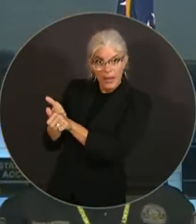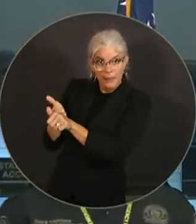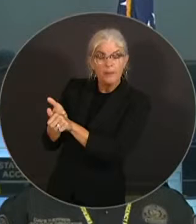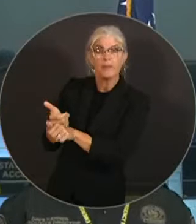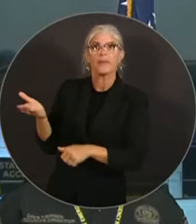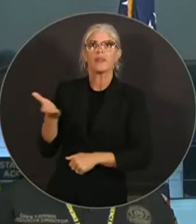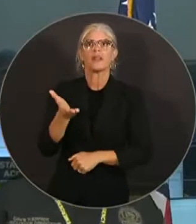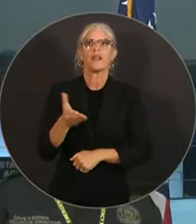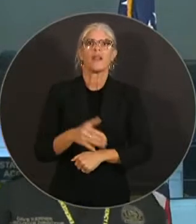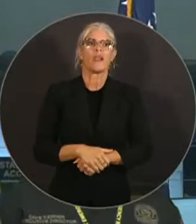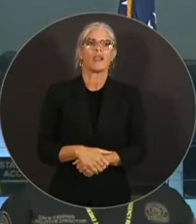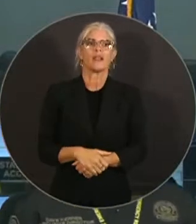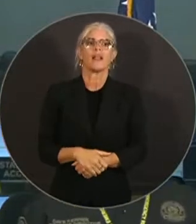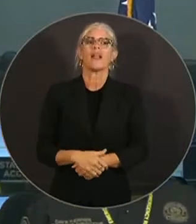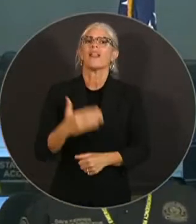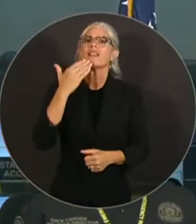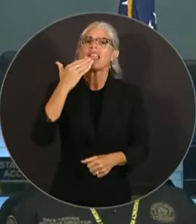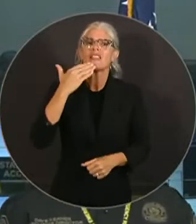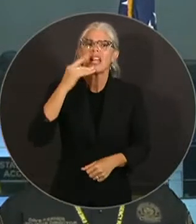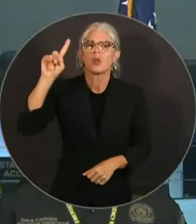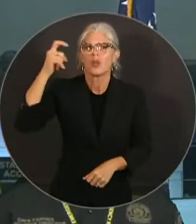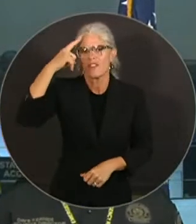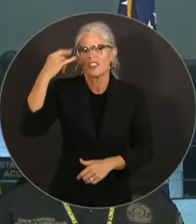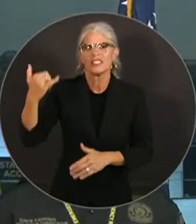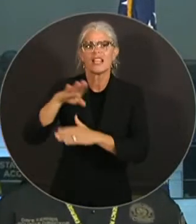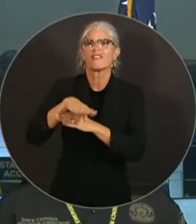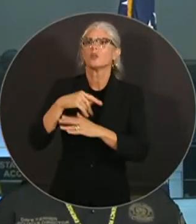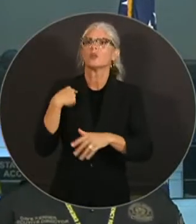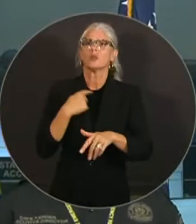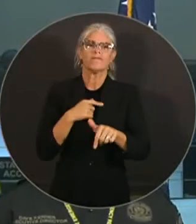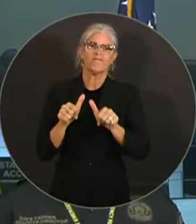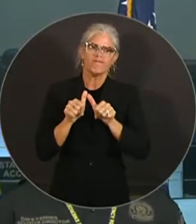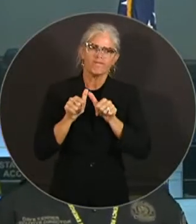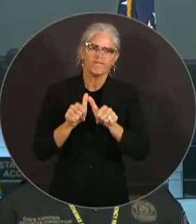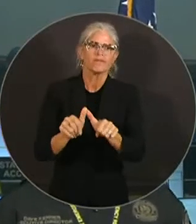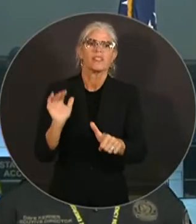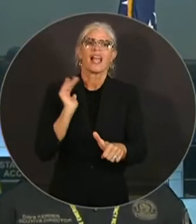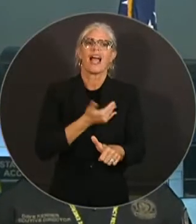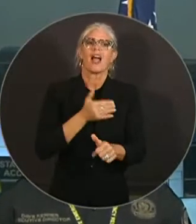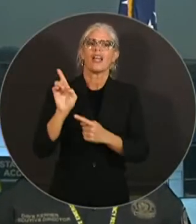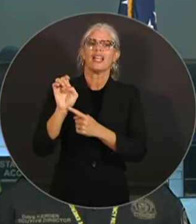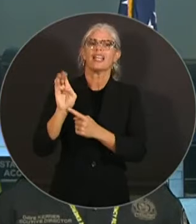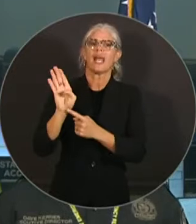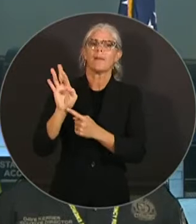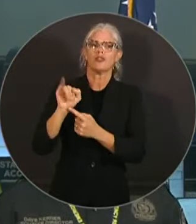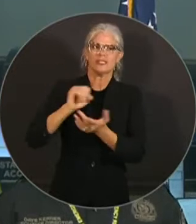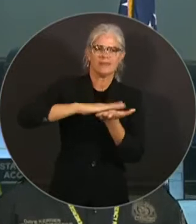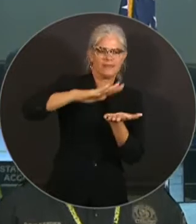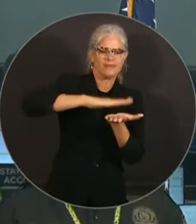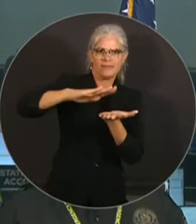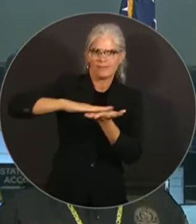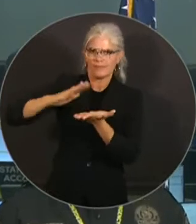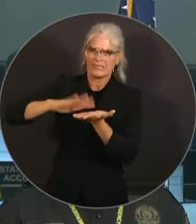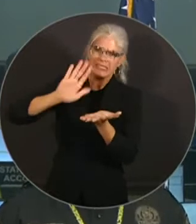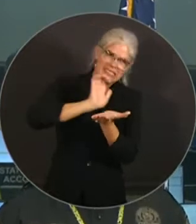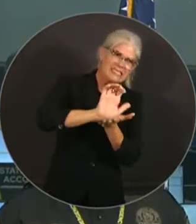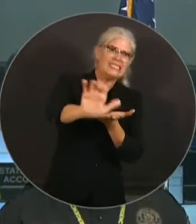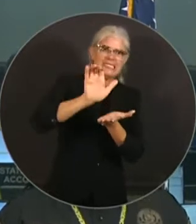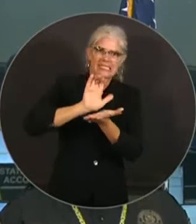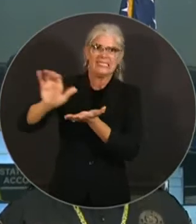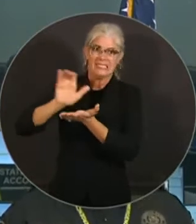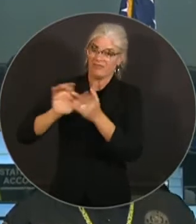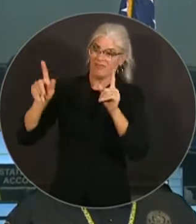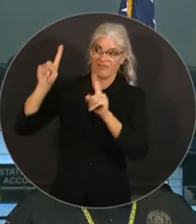Thank you, Governor, and good afternoon. We continue our debris removal efforts as directed by the Governor. This has been a